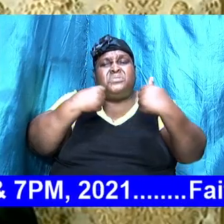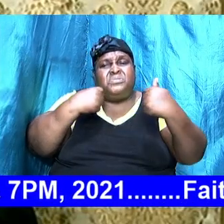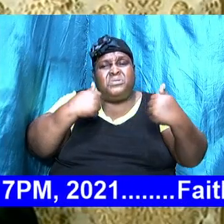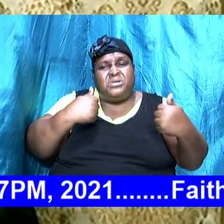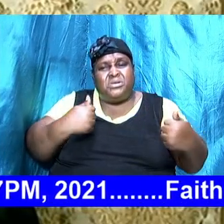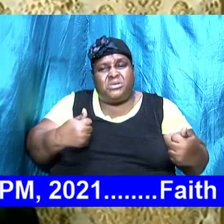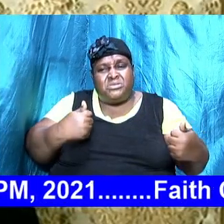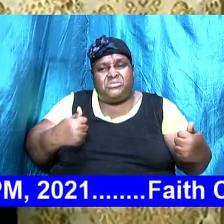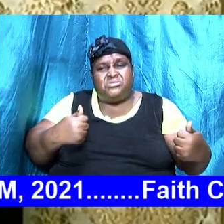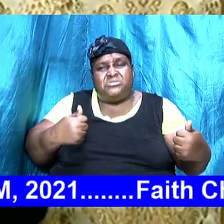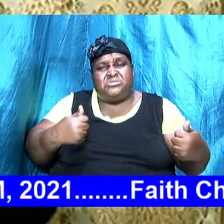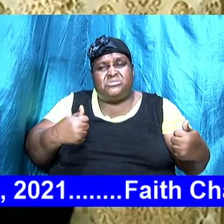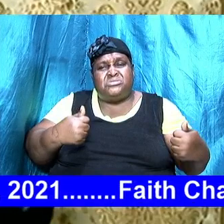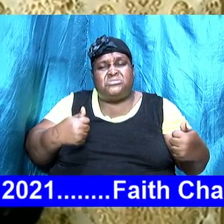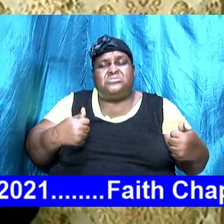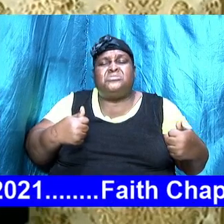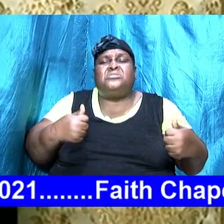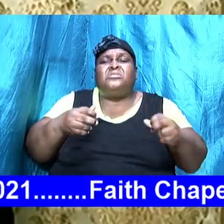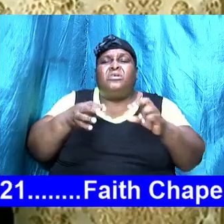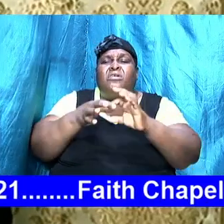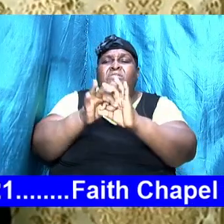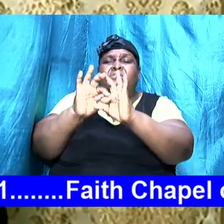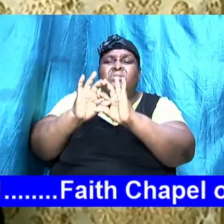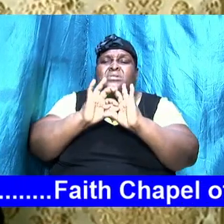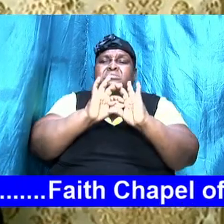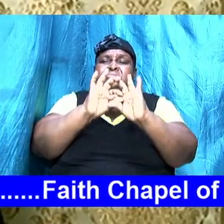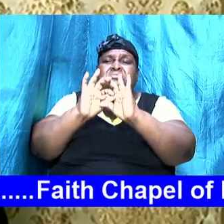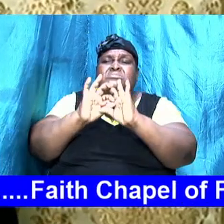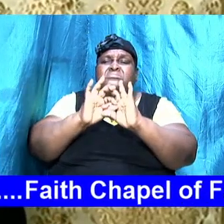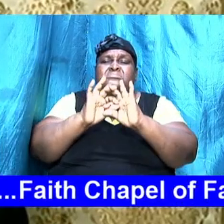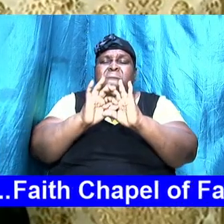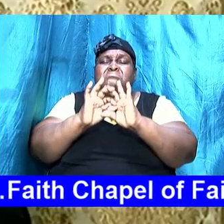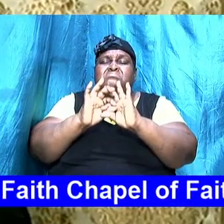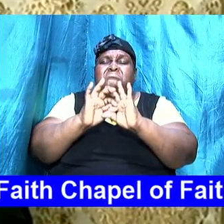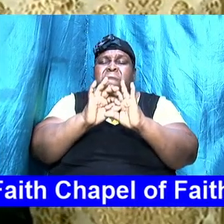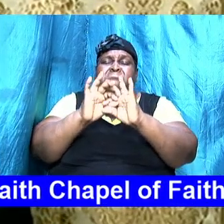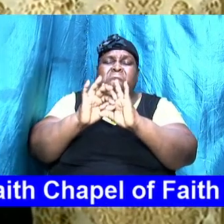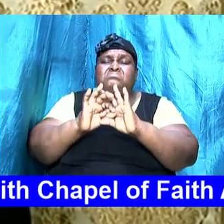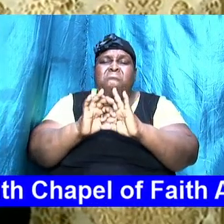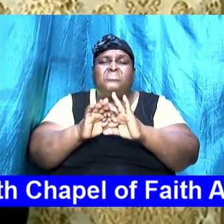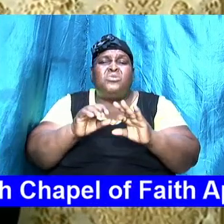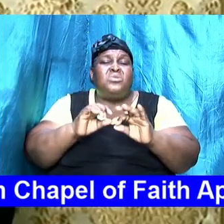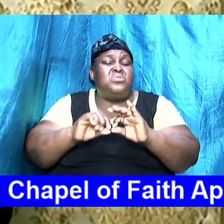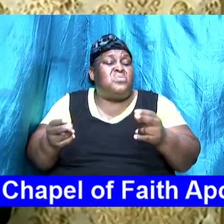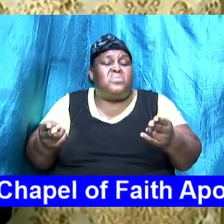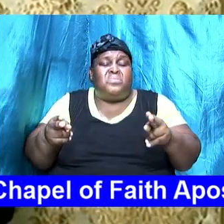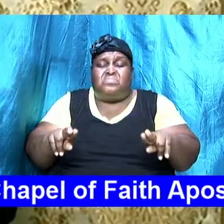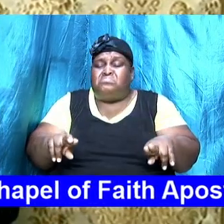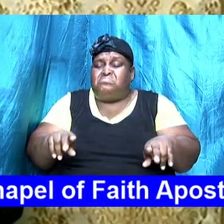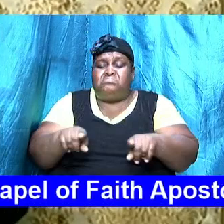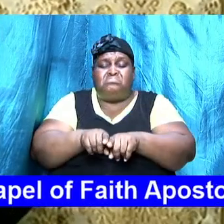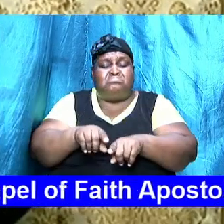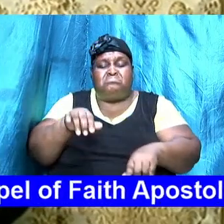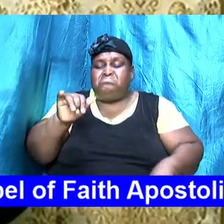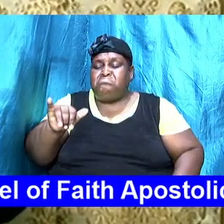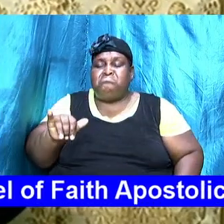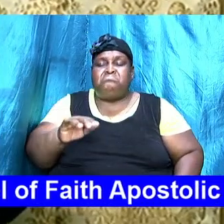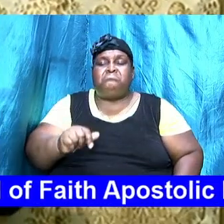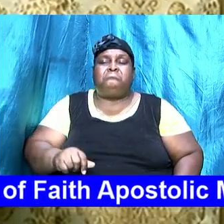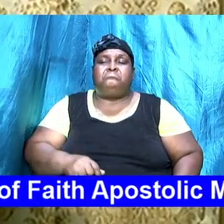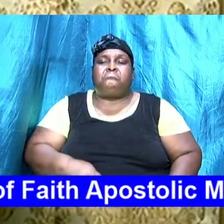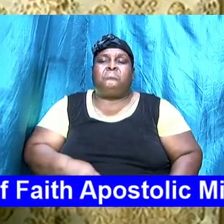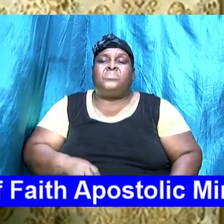the wrecking of a relationship. It really doesn't happen like that. And so